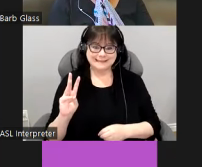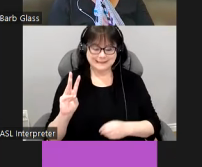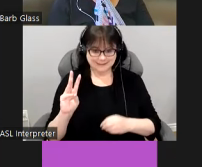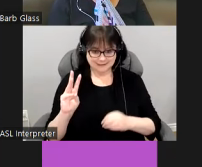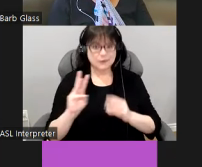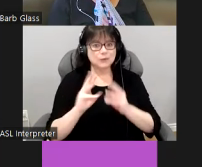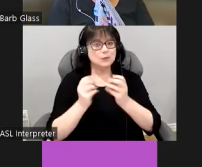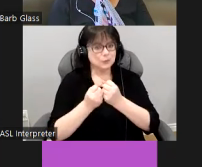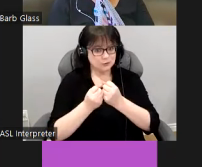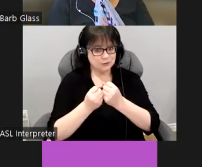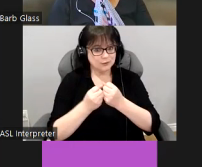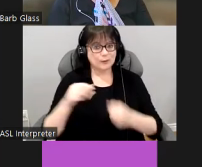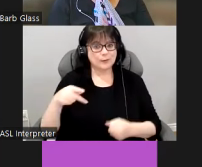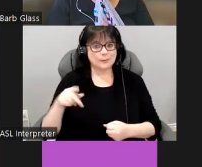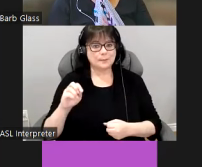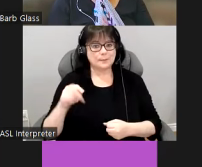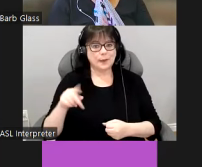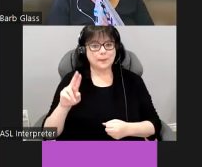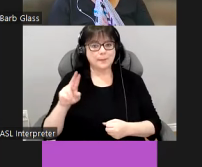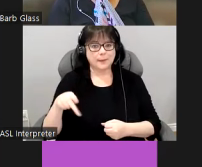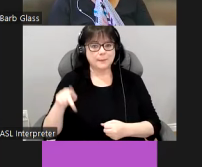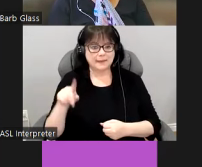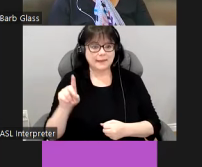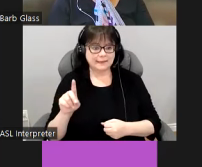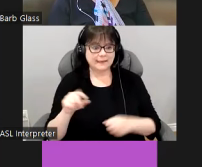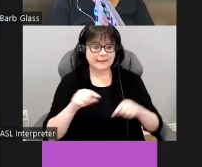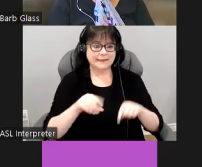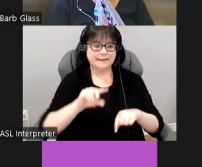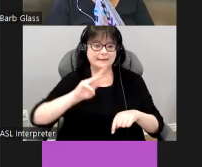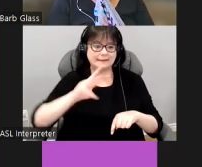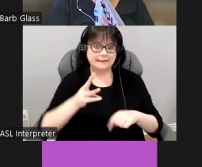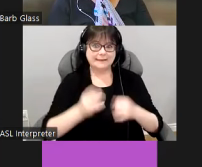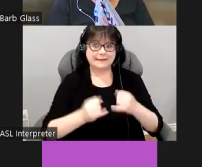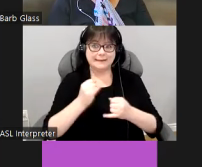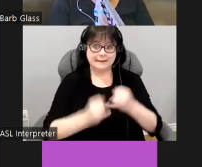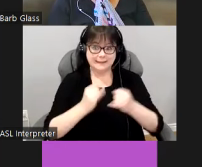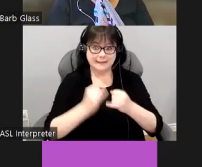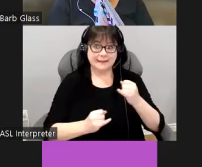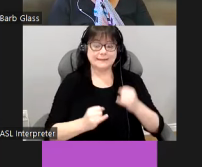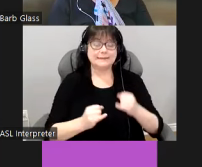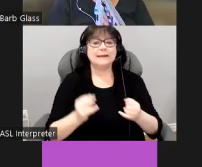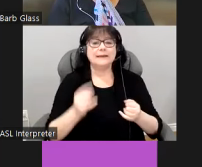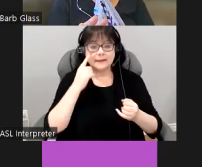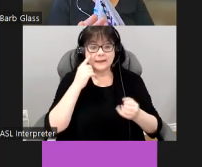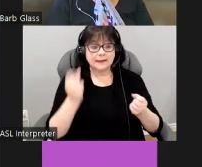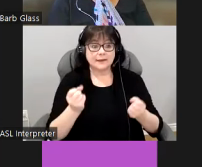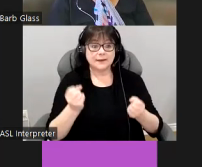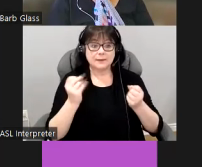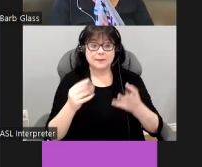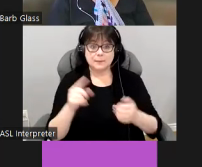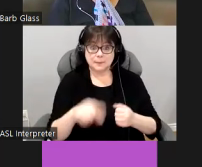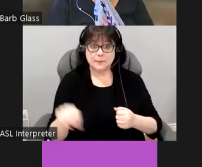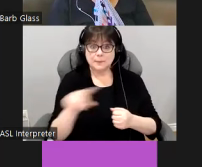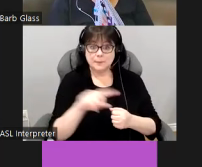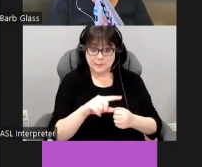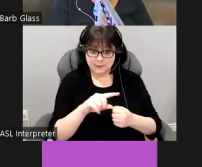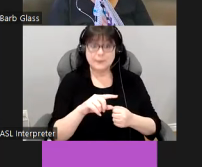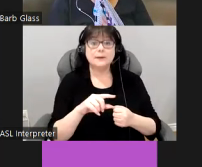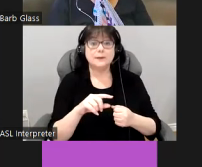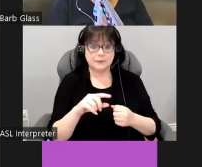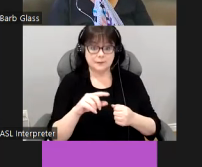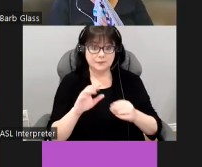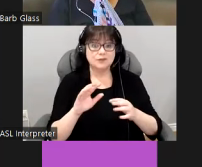the fiscal year of 2022-23. Many of you, I think, have attended other sessions. It's always great to